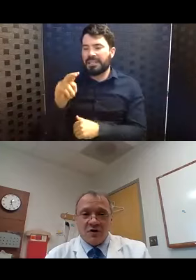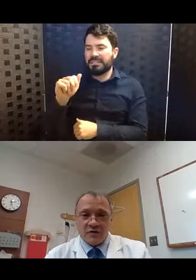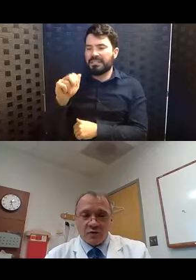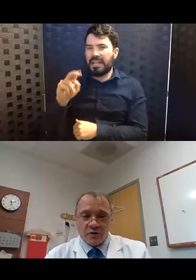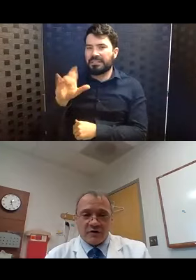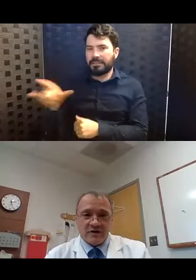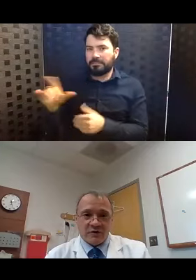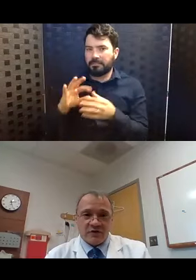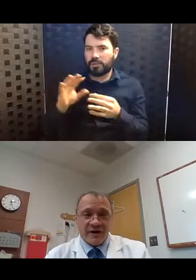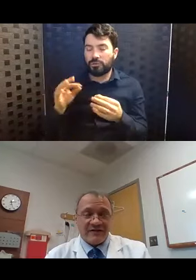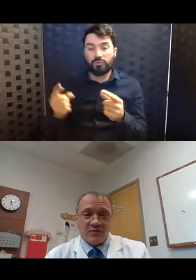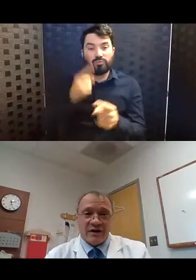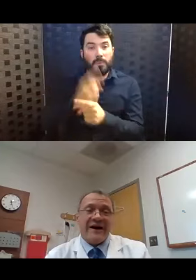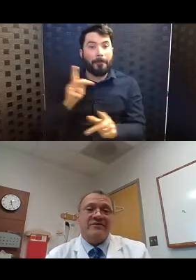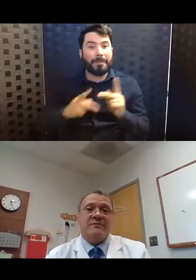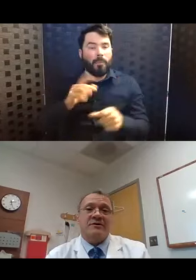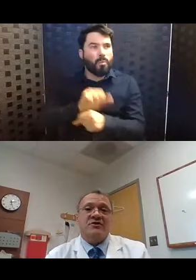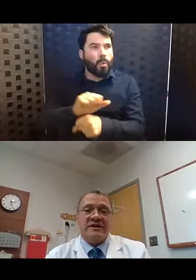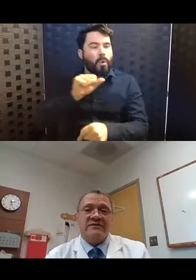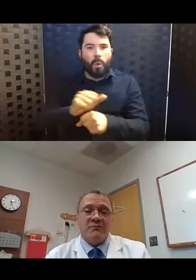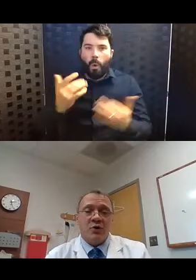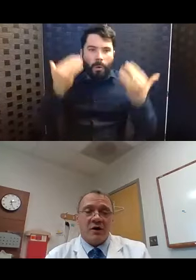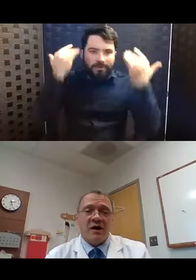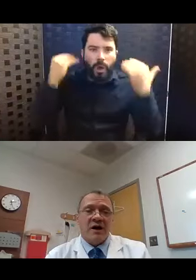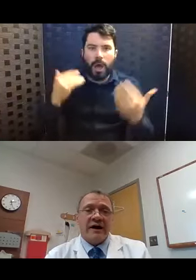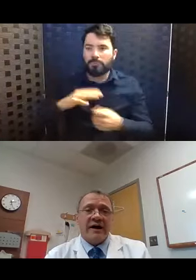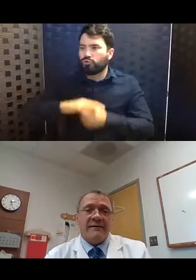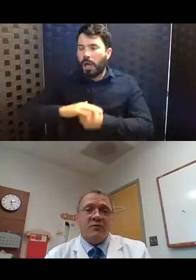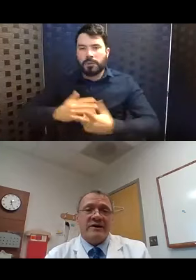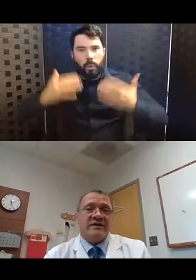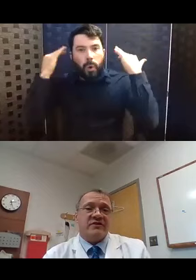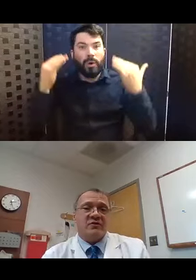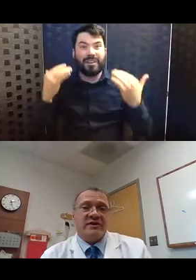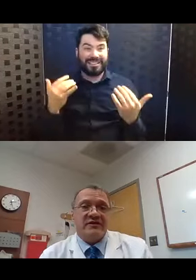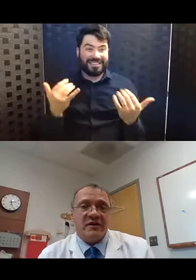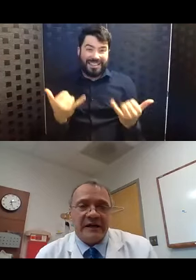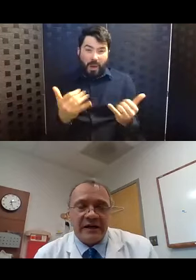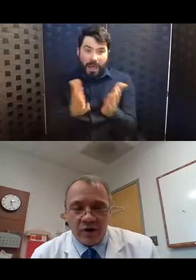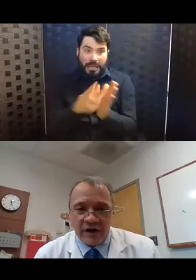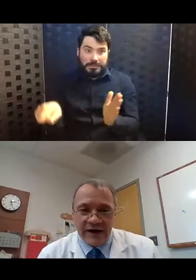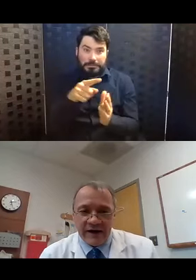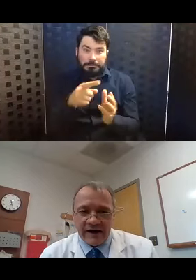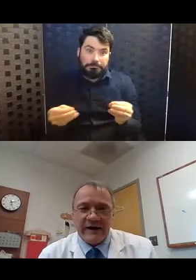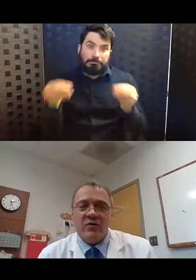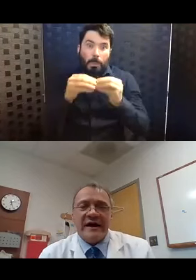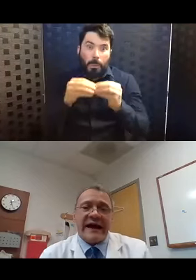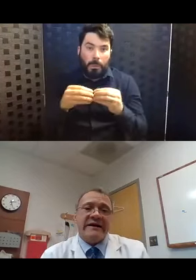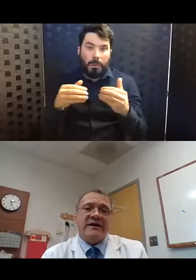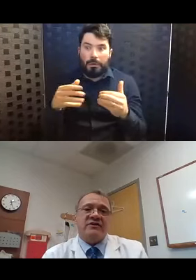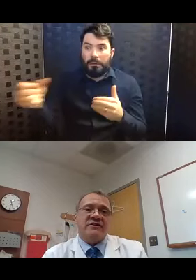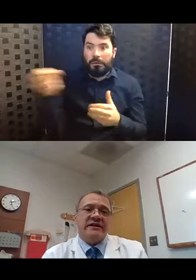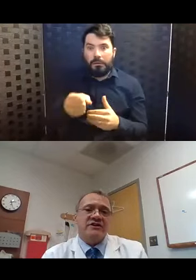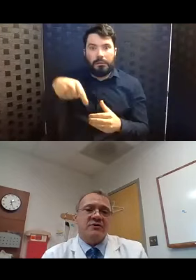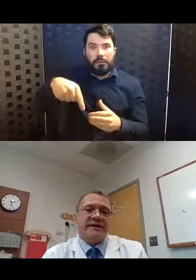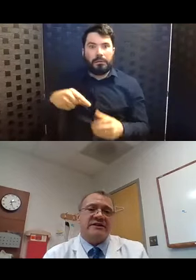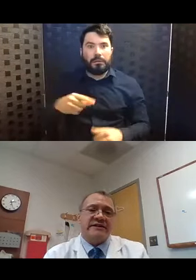are overworked and overstressed, and we are asking them to do even more with this committee work. We added